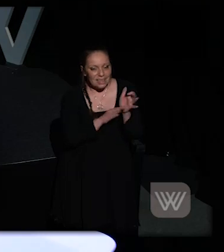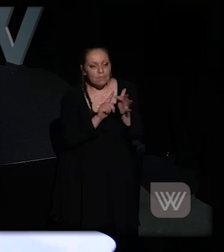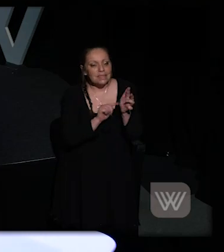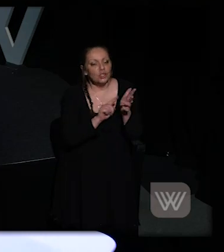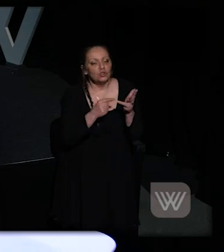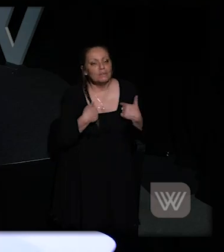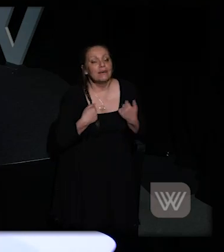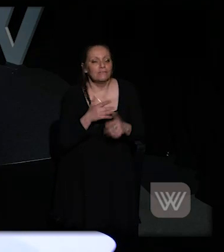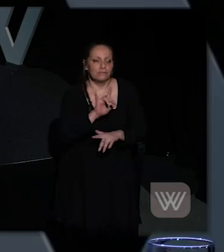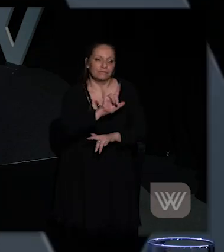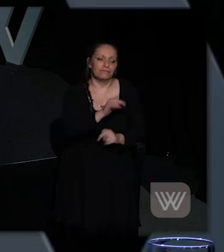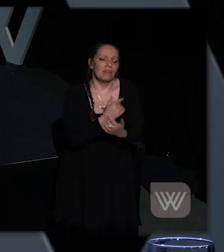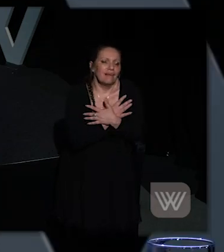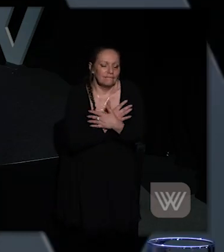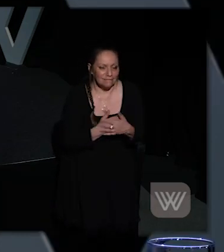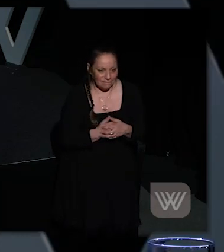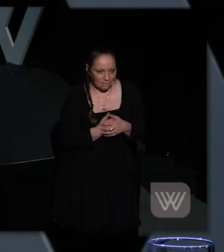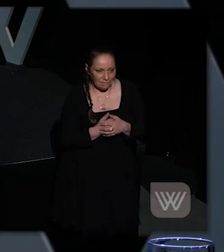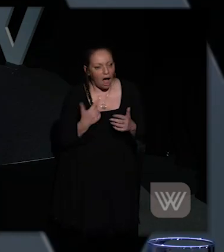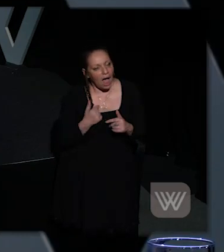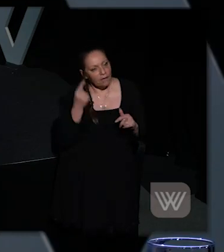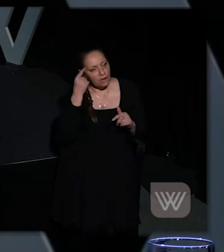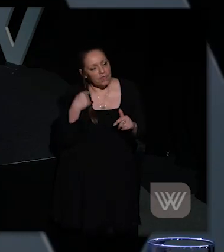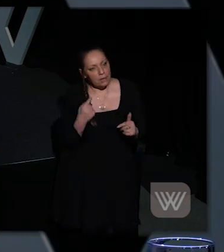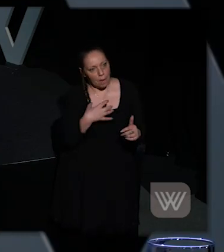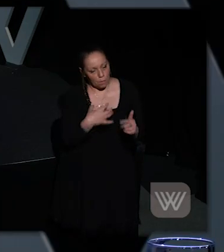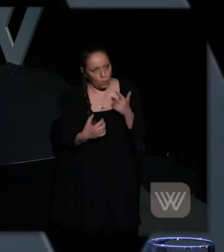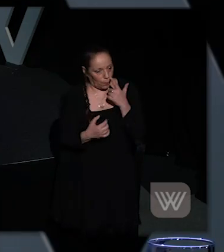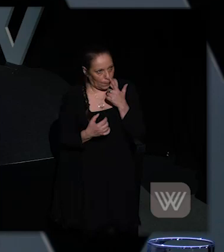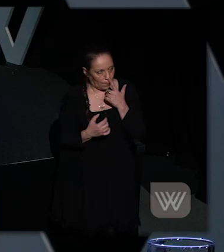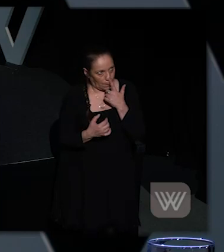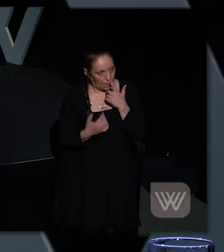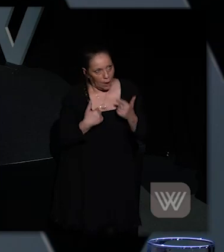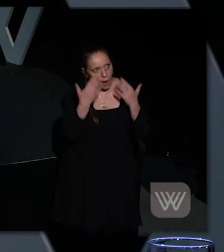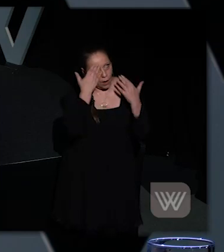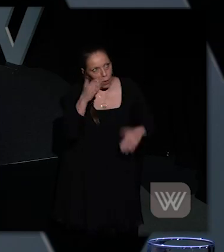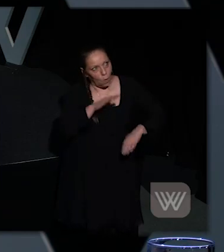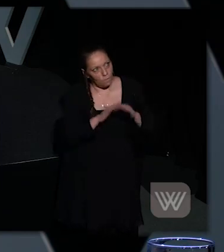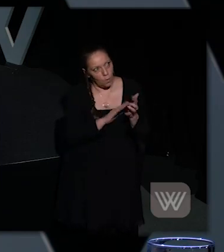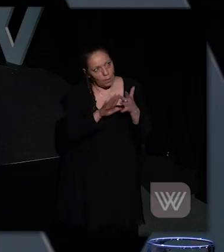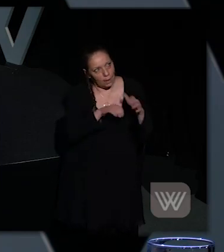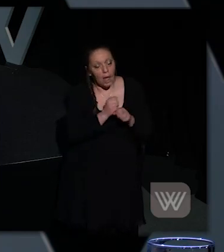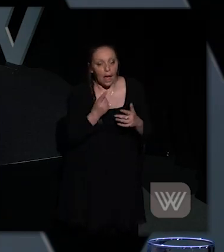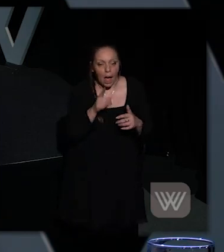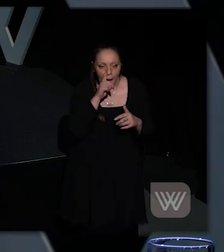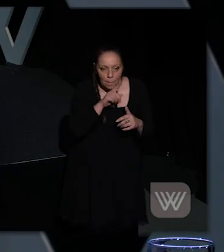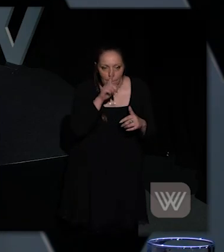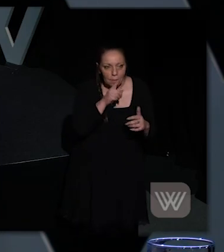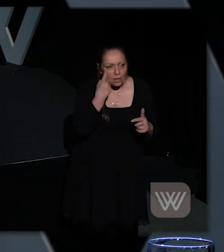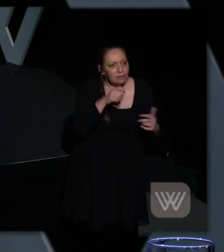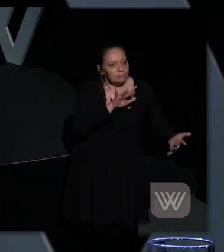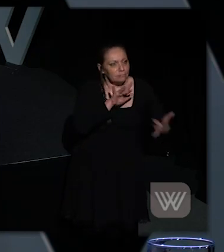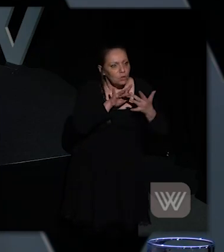of love in a way. I've got to think about it some more because I don't know what the full meaning of it is, but people are reaching out to